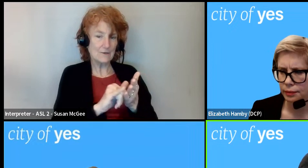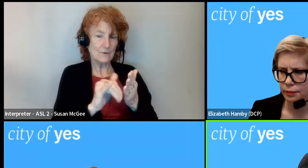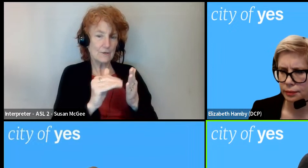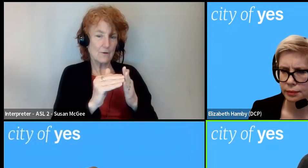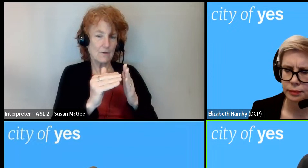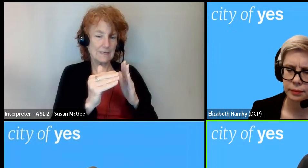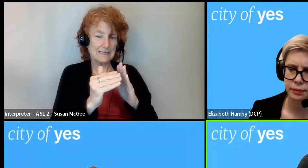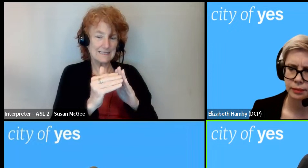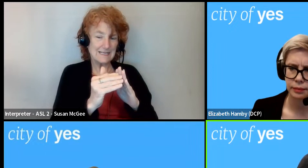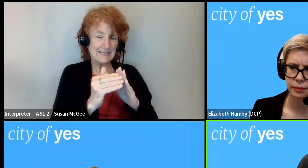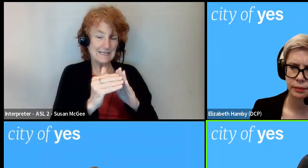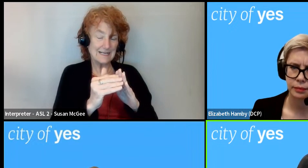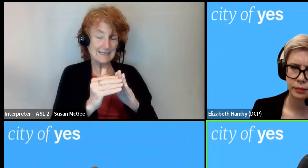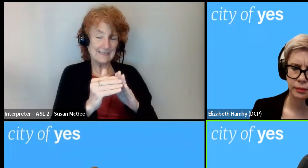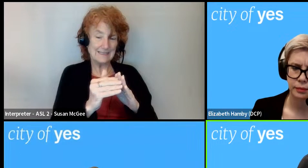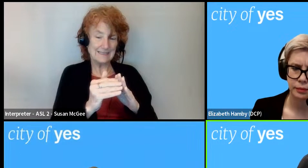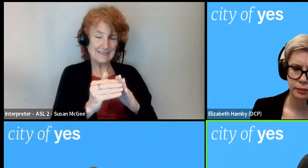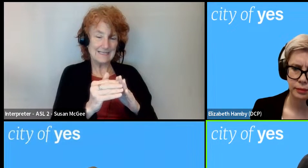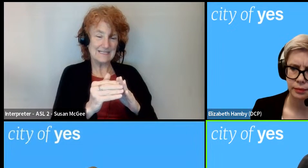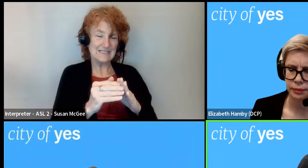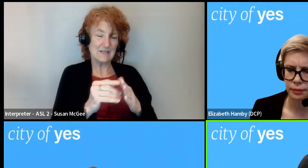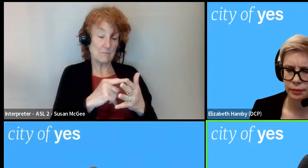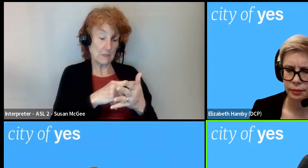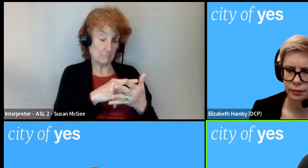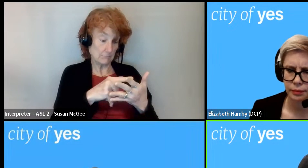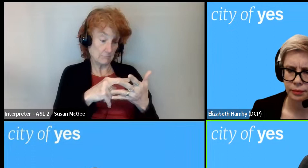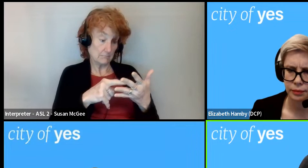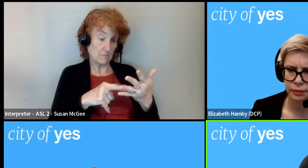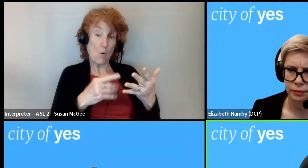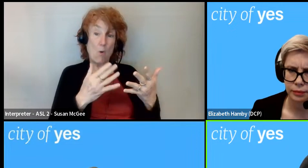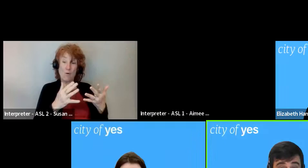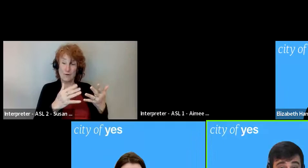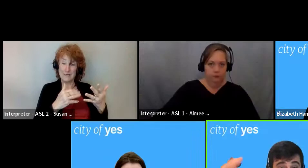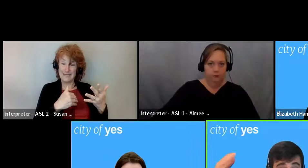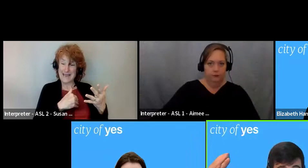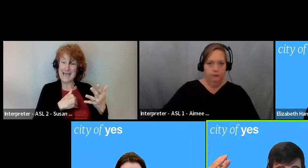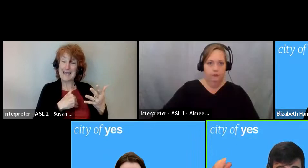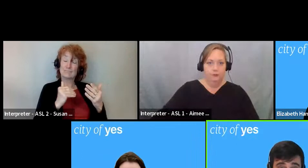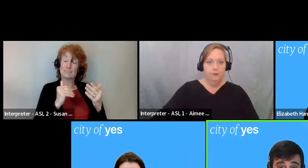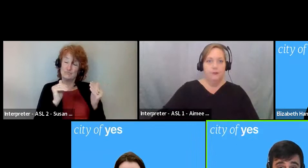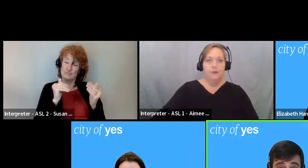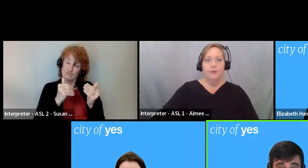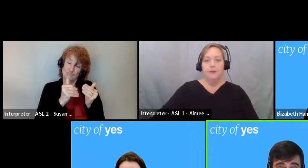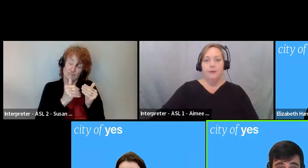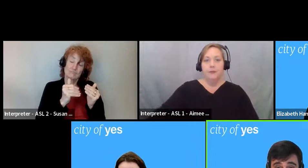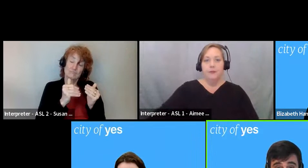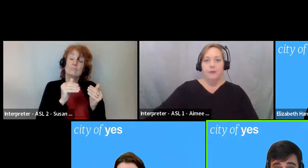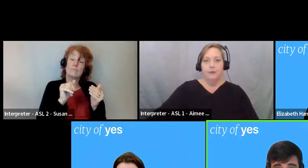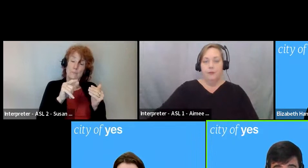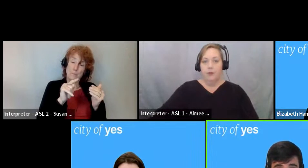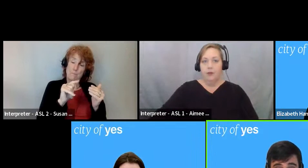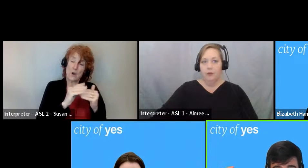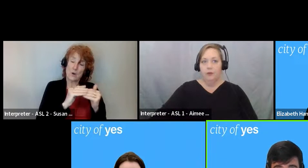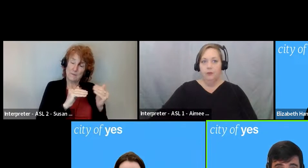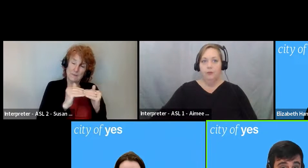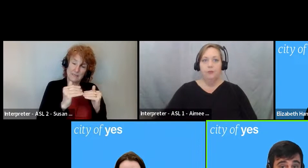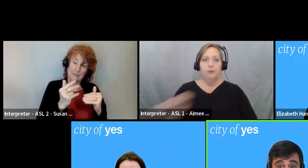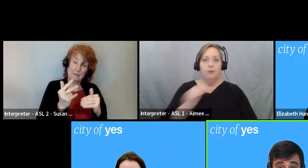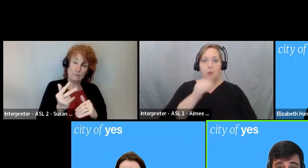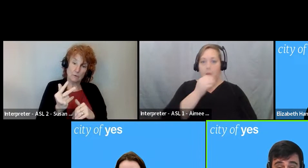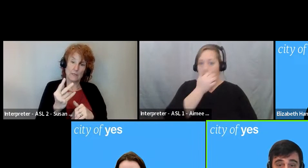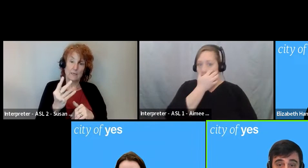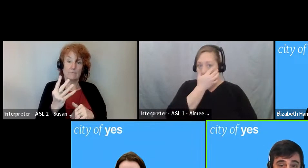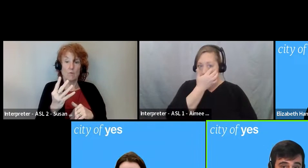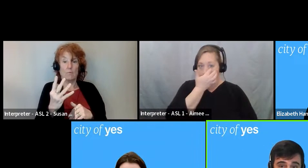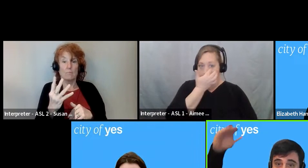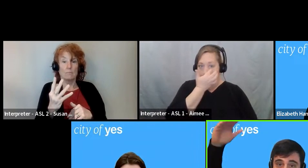have modest apartment buildings on them already today. 3, 4, 5, even 6 stories on those sites. We're not even proposing 6, but a